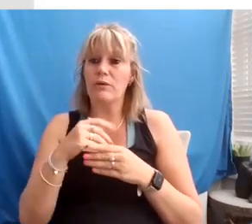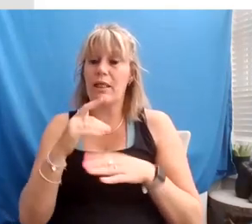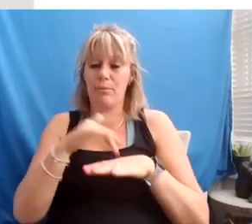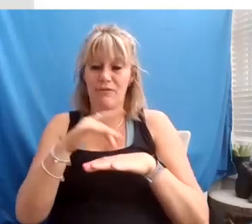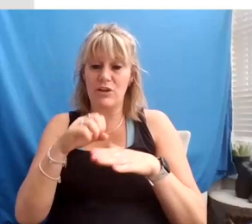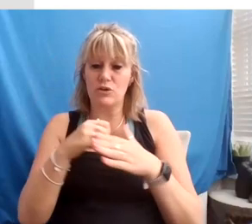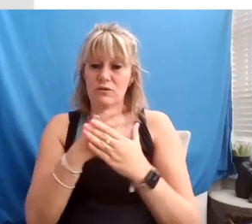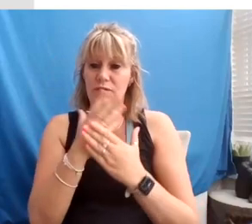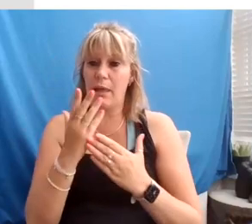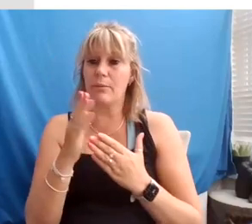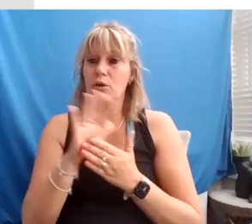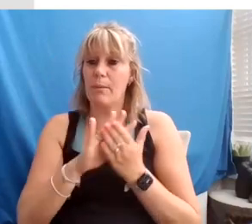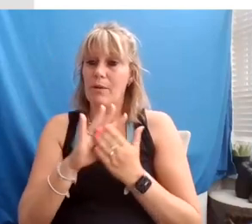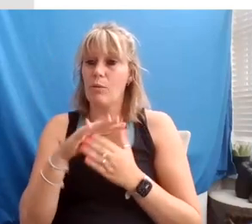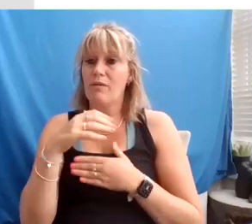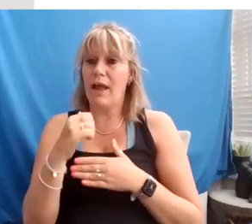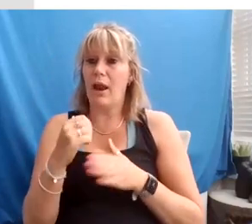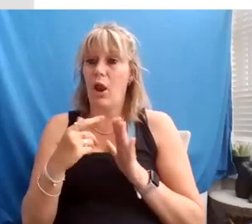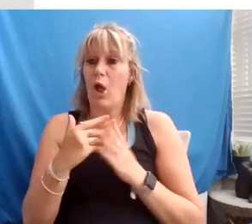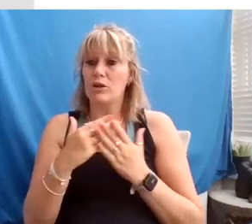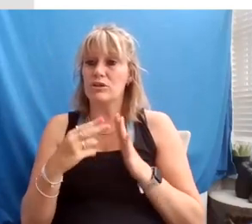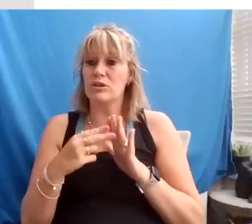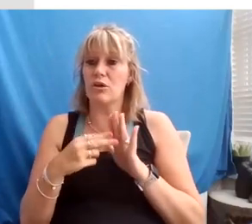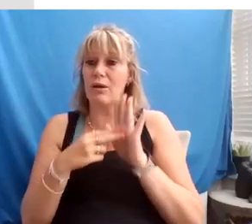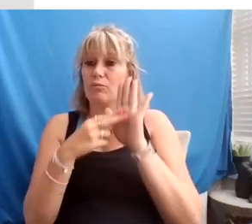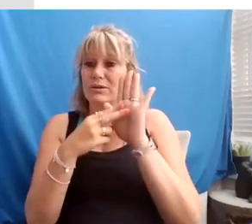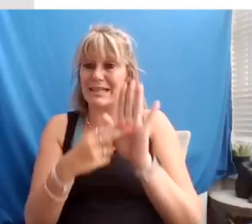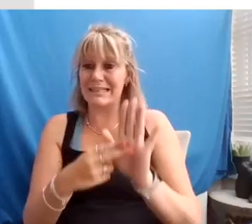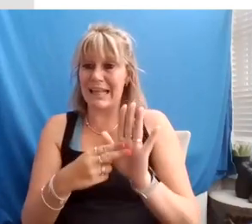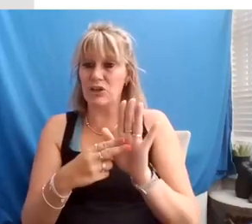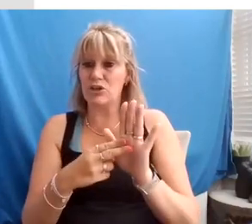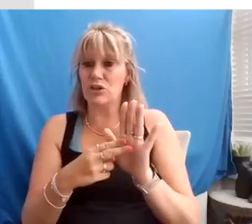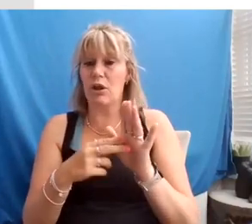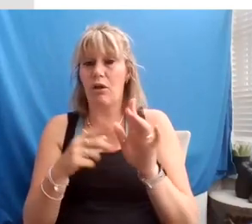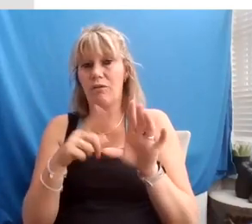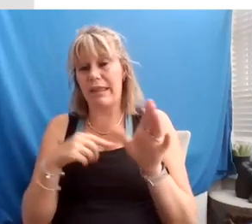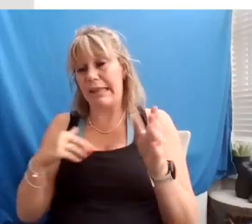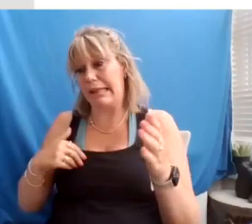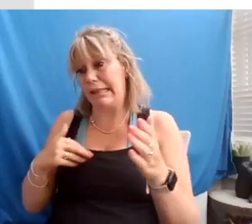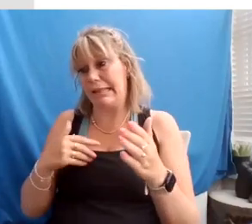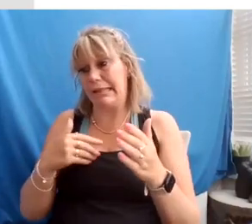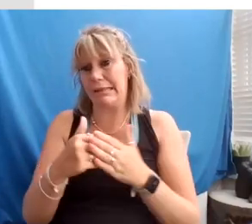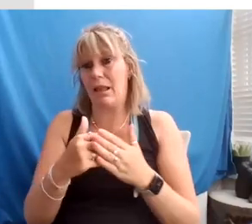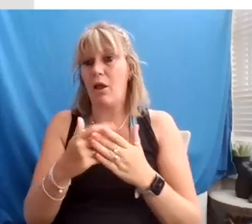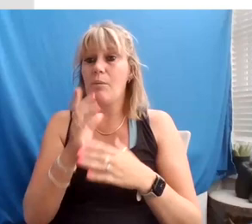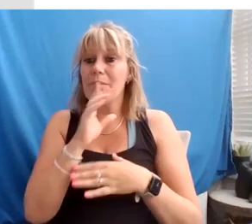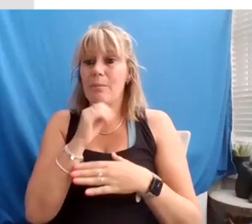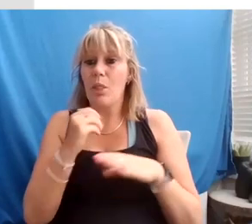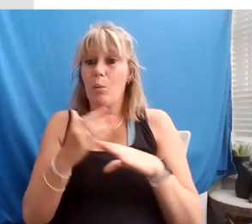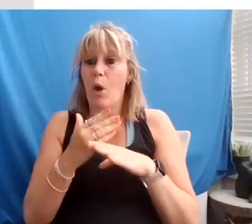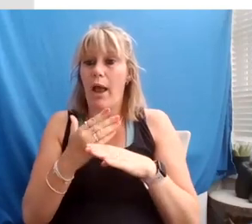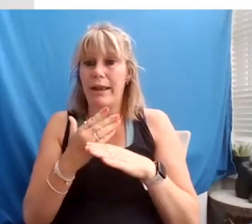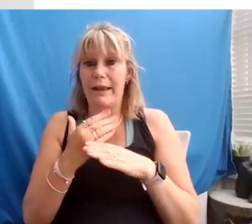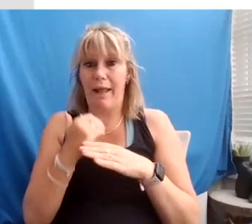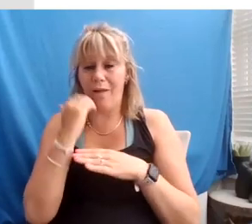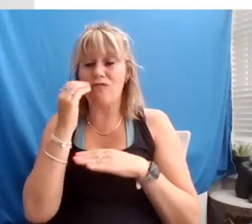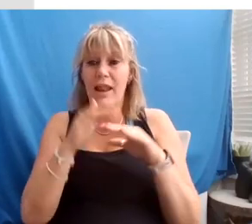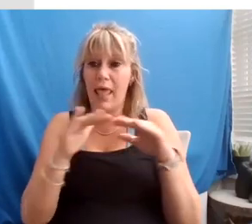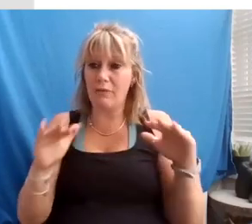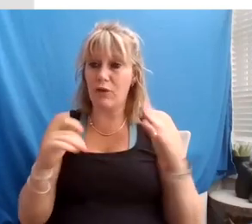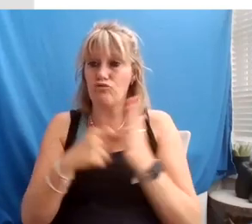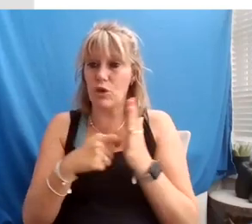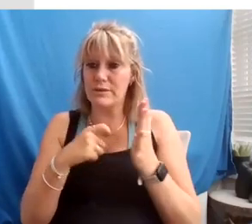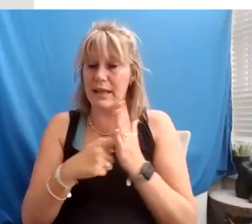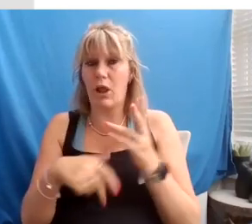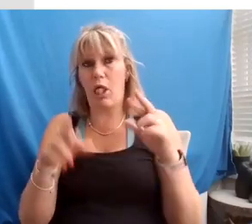So we've really had representation over the last few years from people who work at every level in Rosetta, and I just hope that we get more